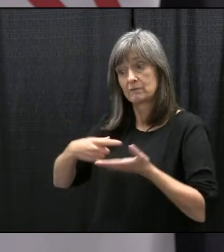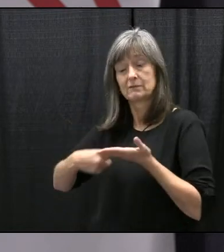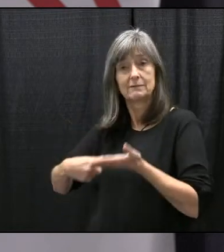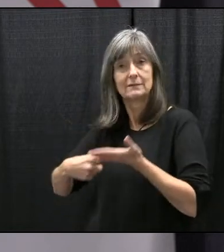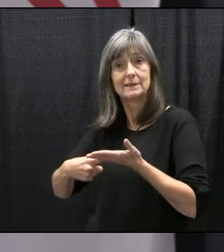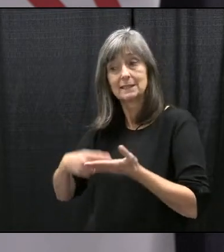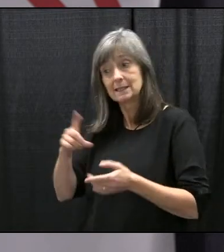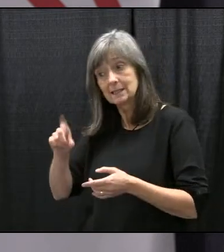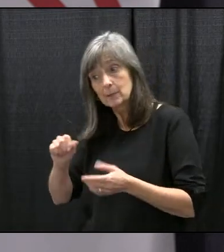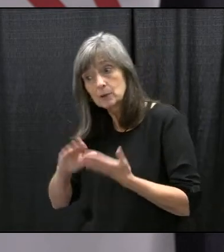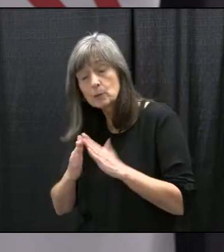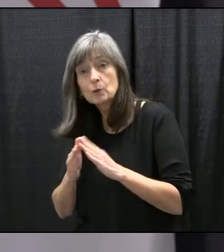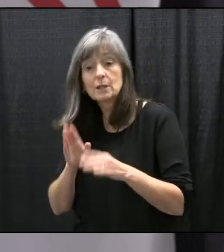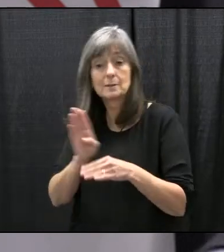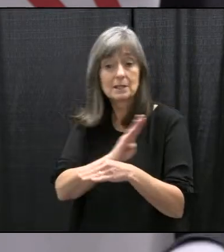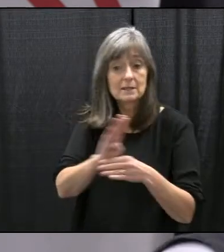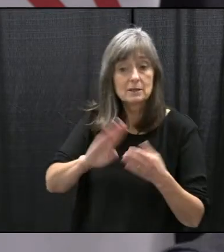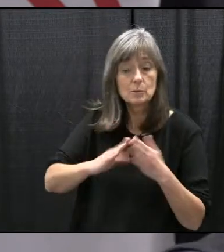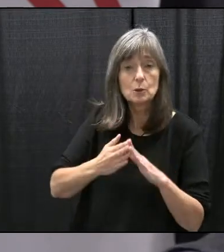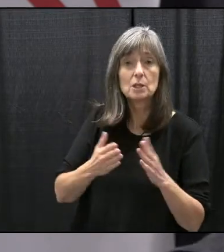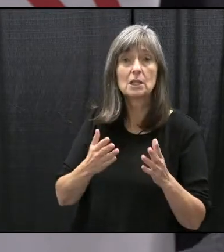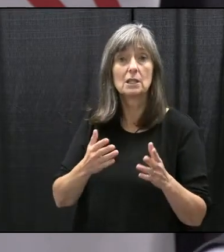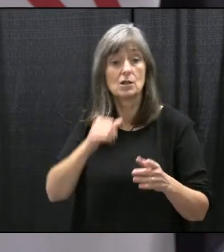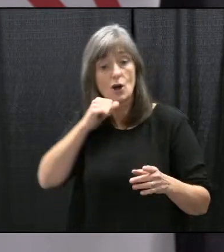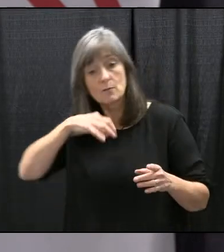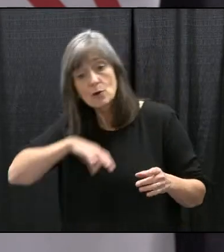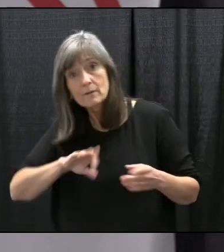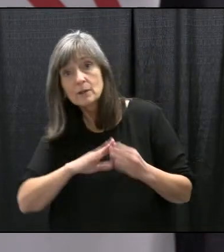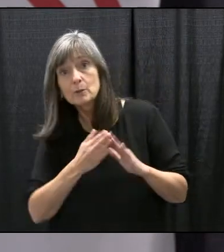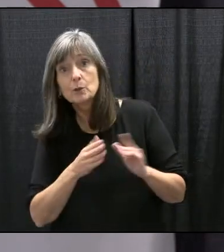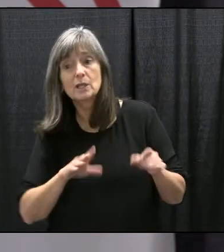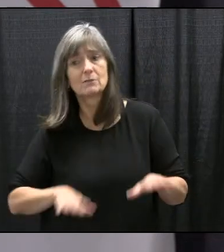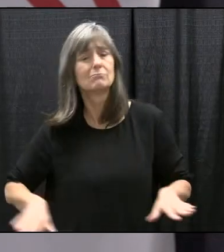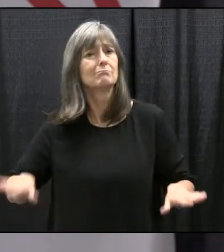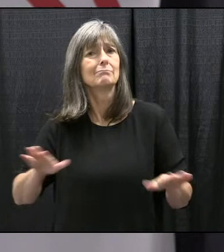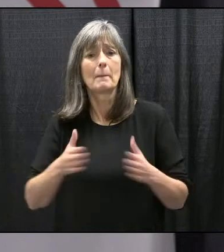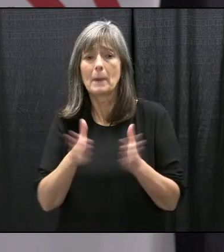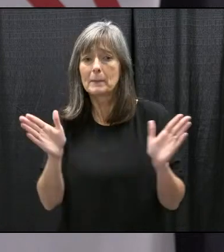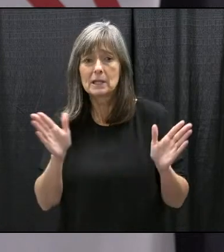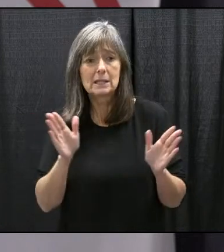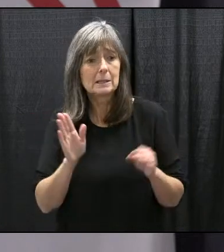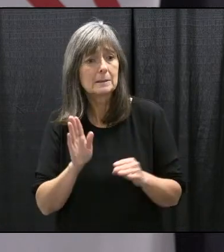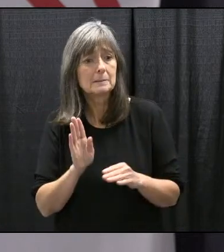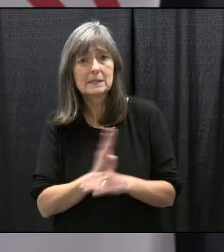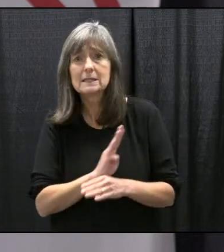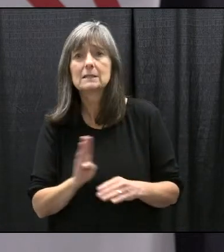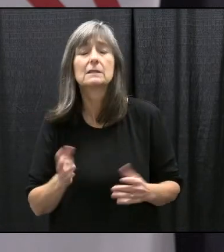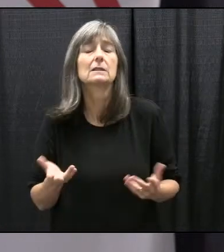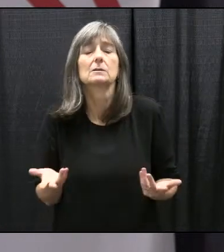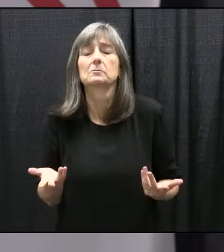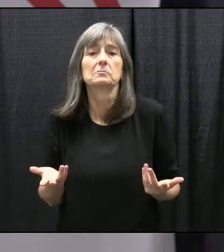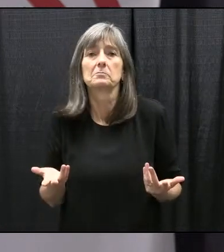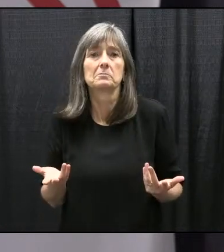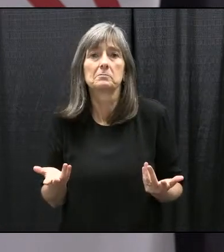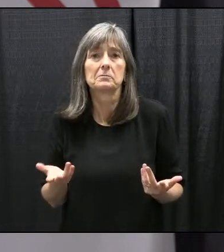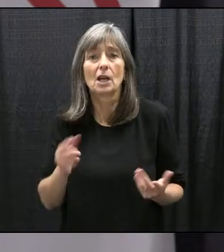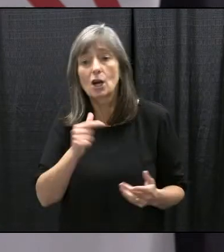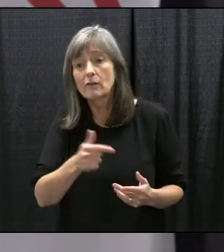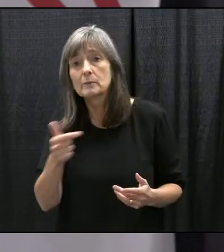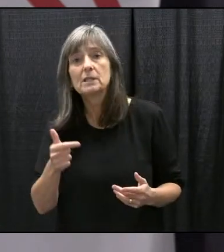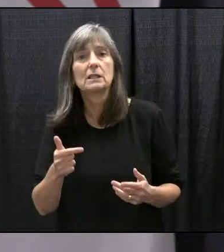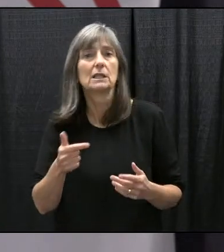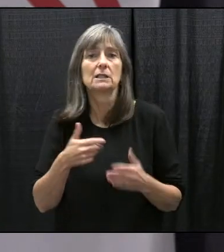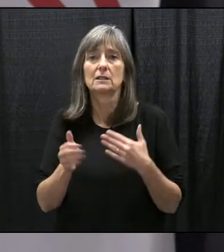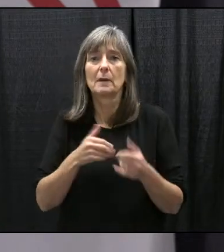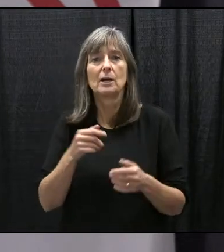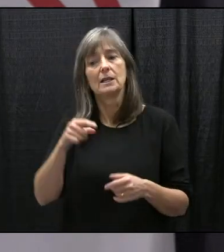the disabled community, the business community, the nonprofit community, or in the public sector community, know what the rules of